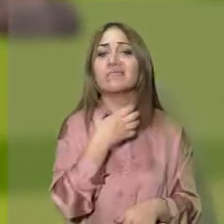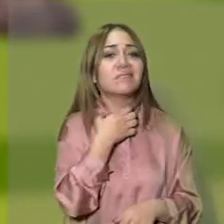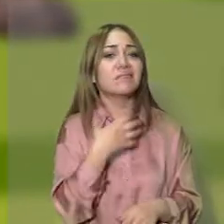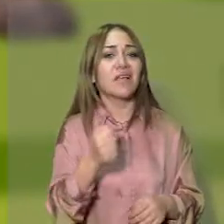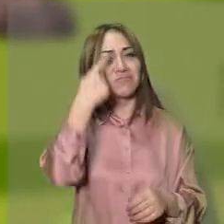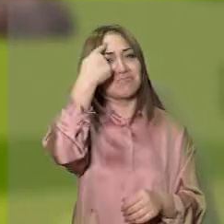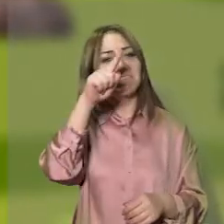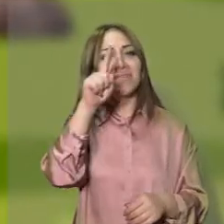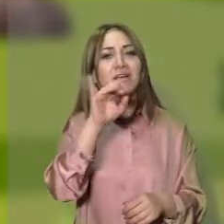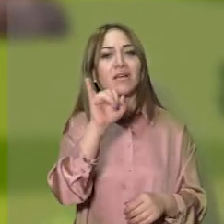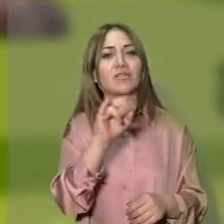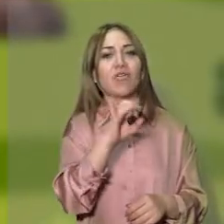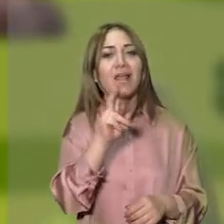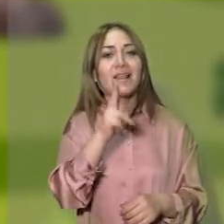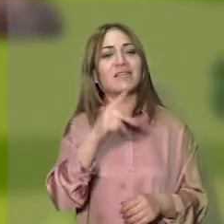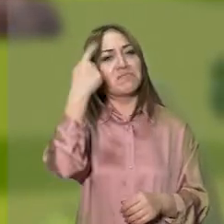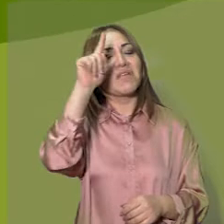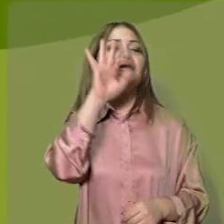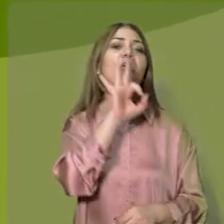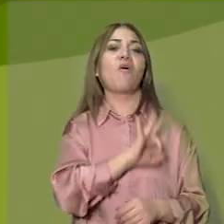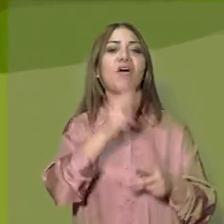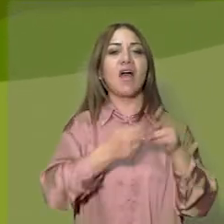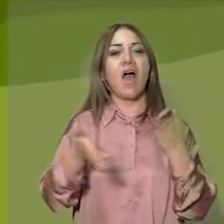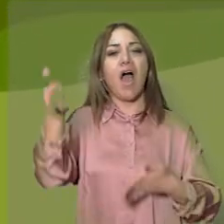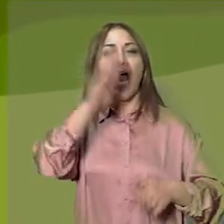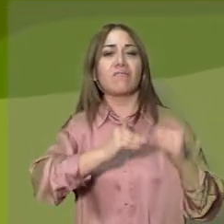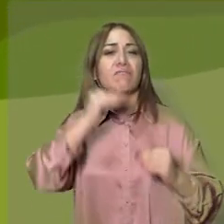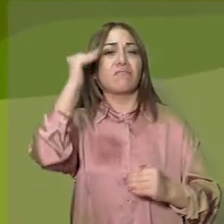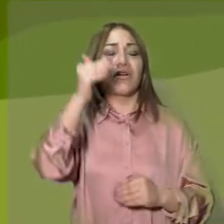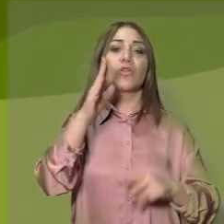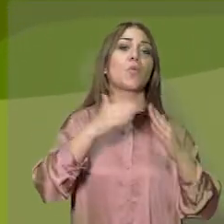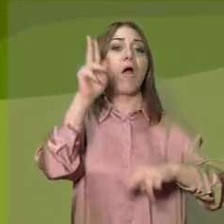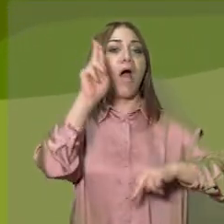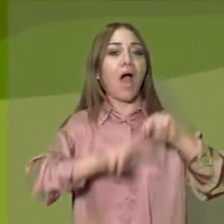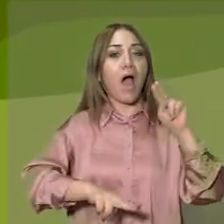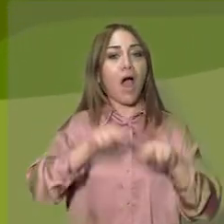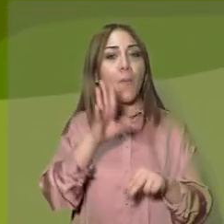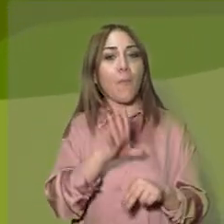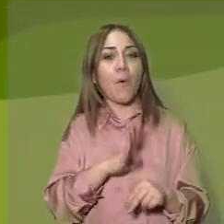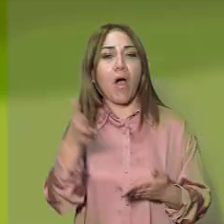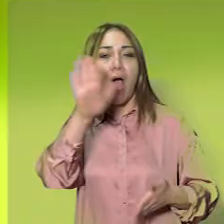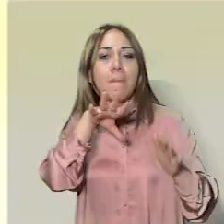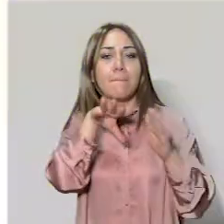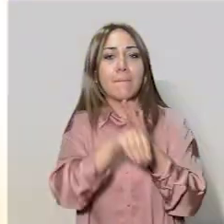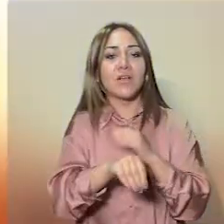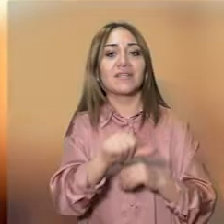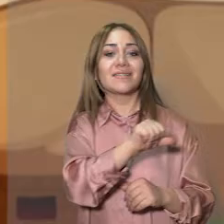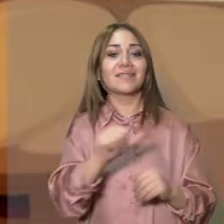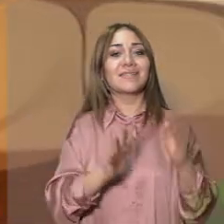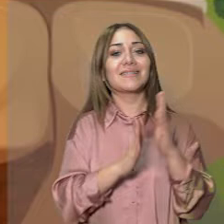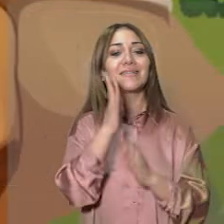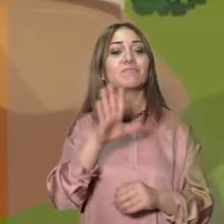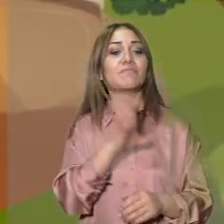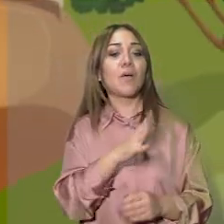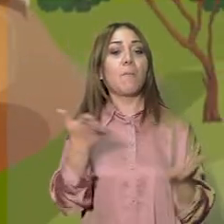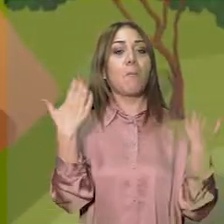houses, so the clever residents of Kndzoresk decided to use the caves. They seem to have later built houses by the cave entrances. The rooftop of one house